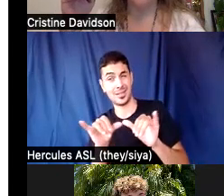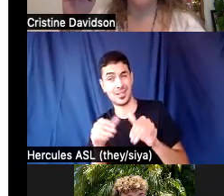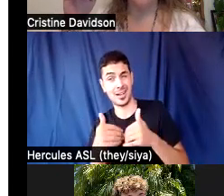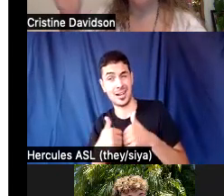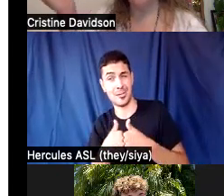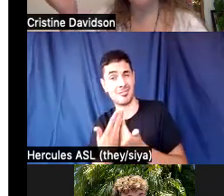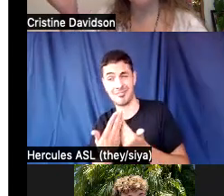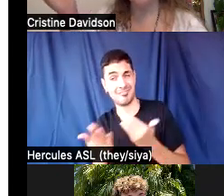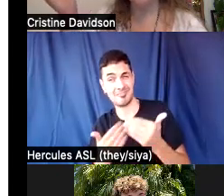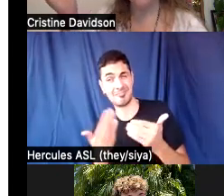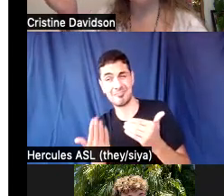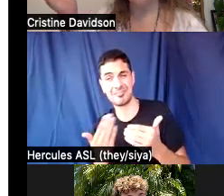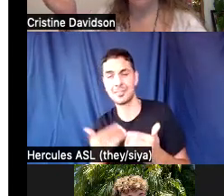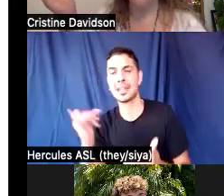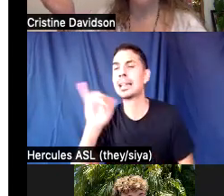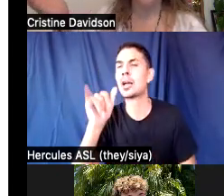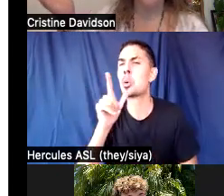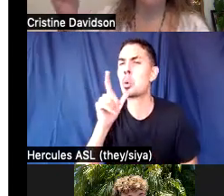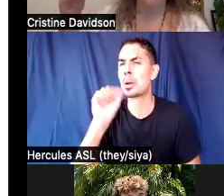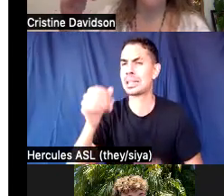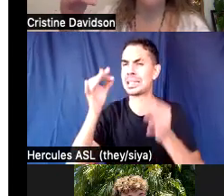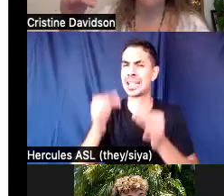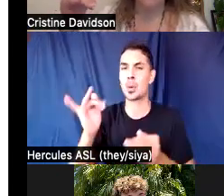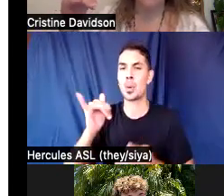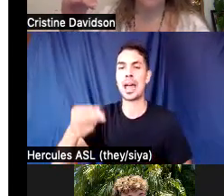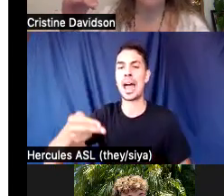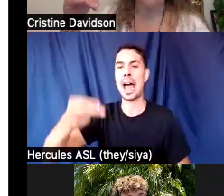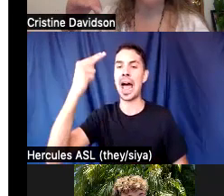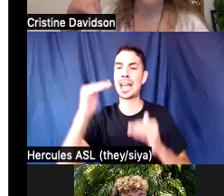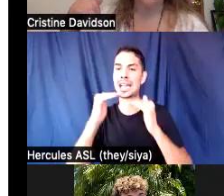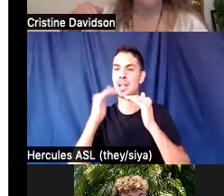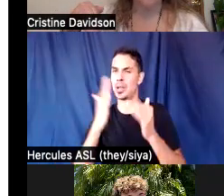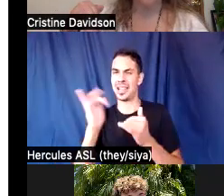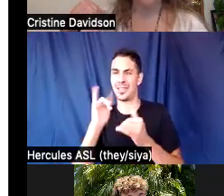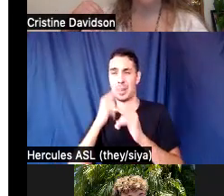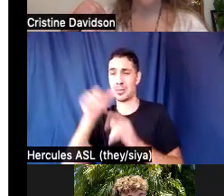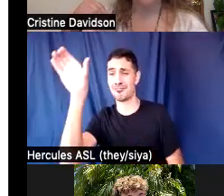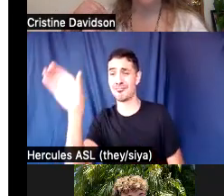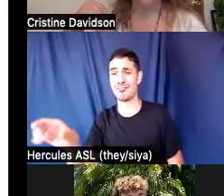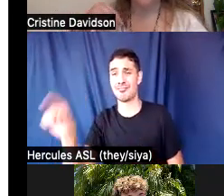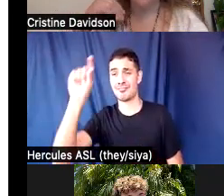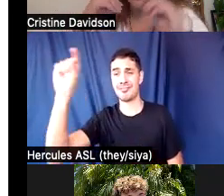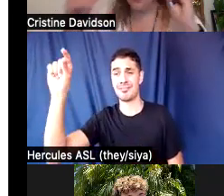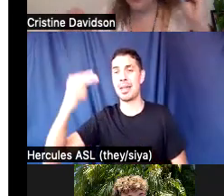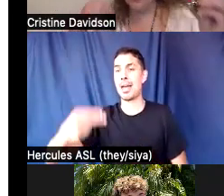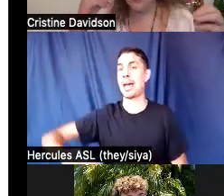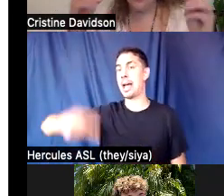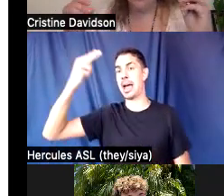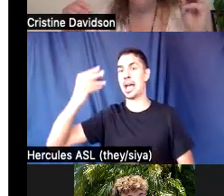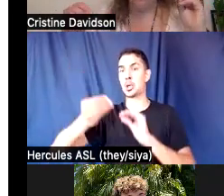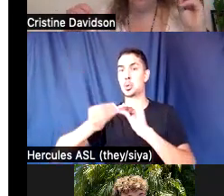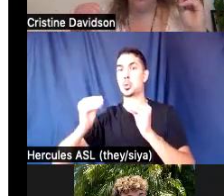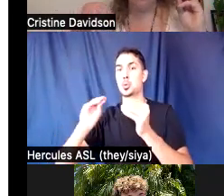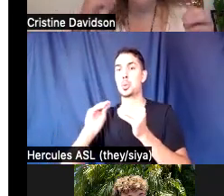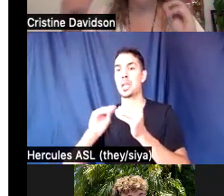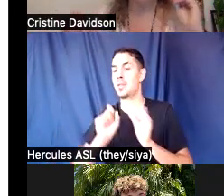measurable. Like, who gets to decide what a high degree of impulsivity is, right? So there's a constant